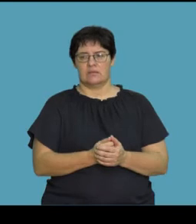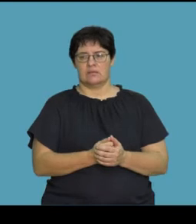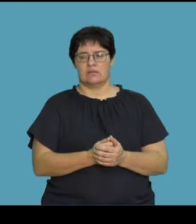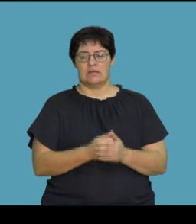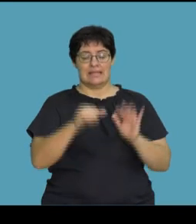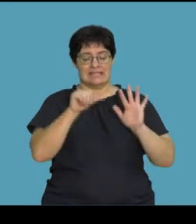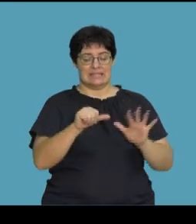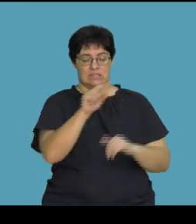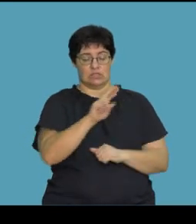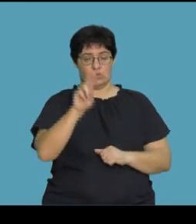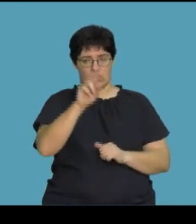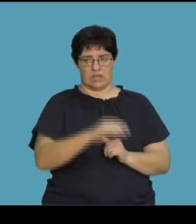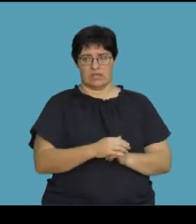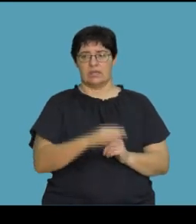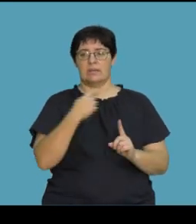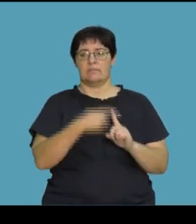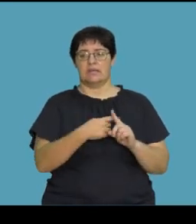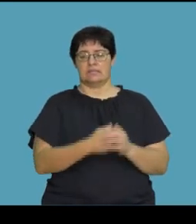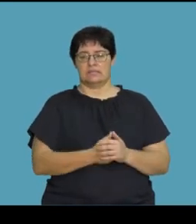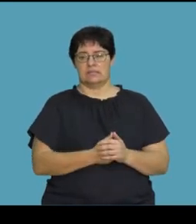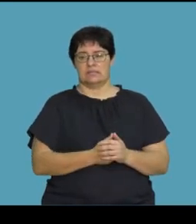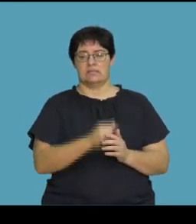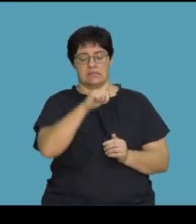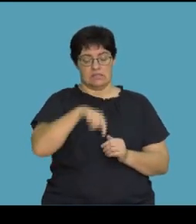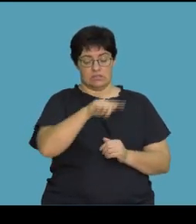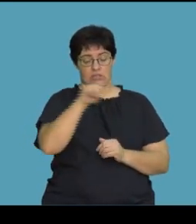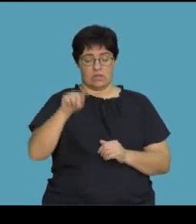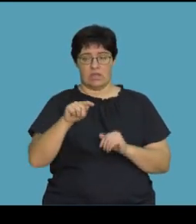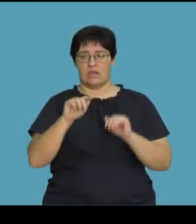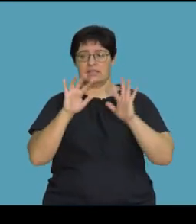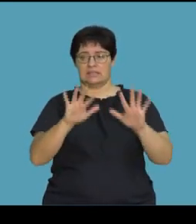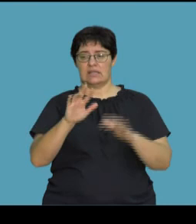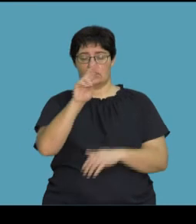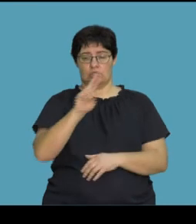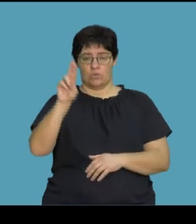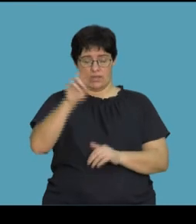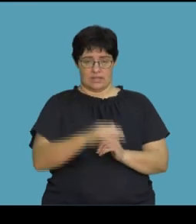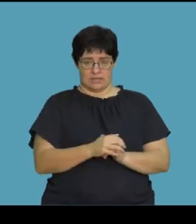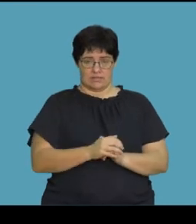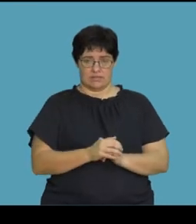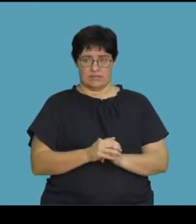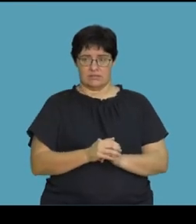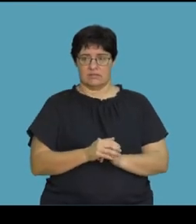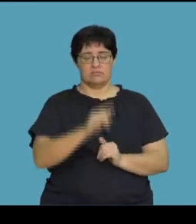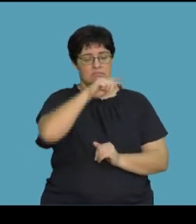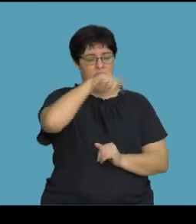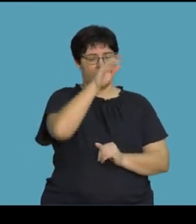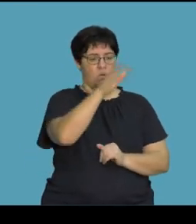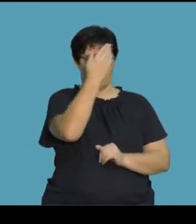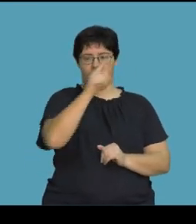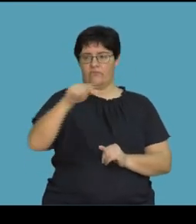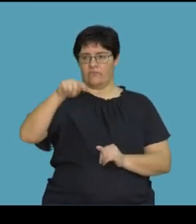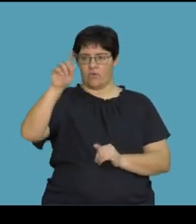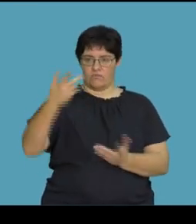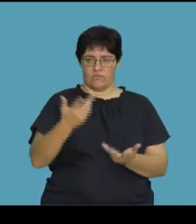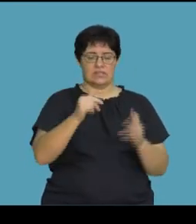of 6 squared plus the square root of 10 squared. And then